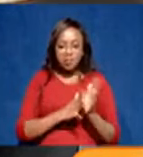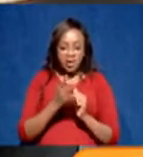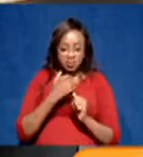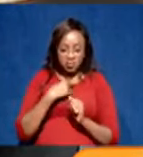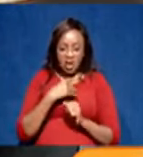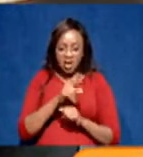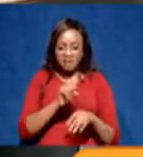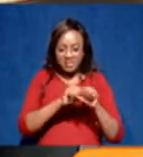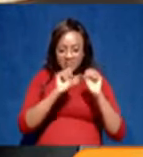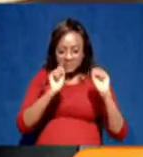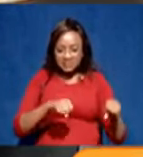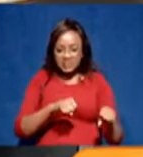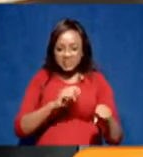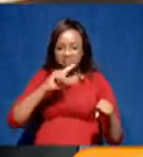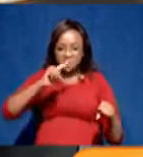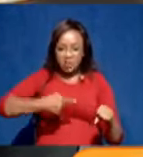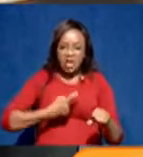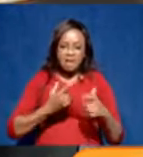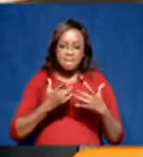firm?